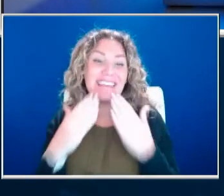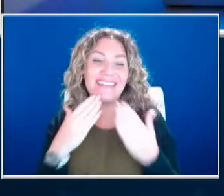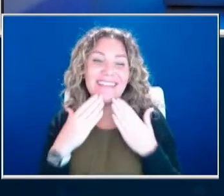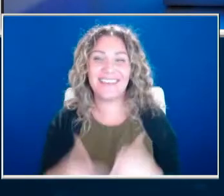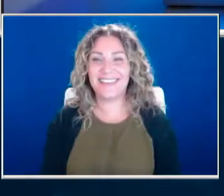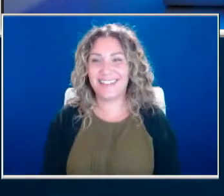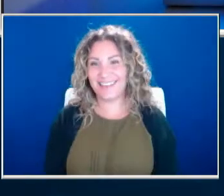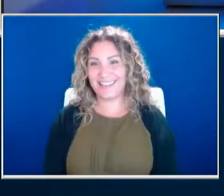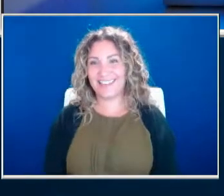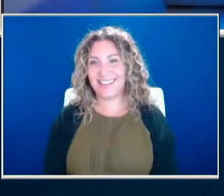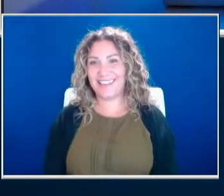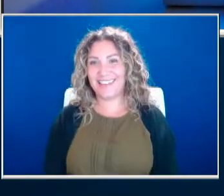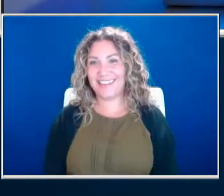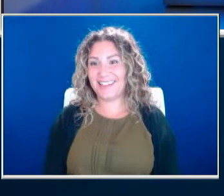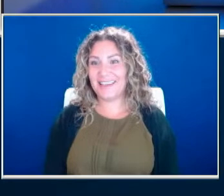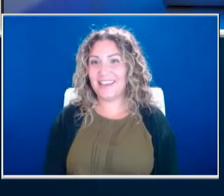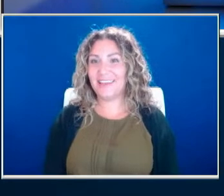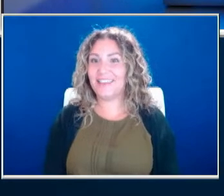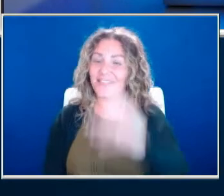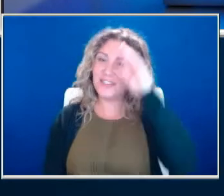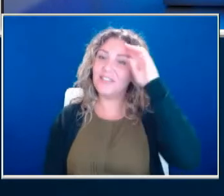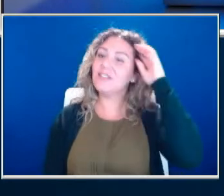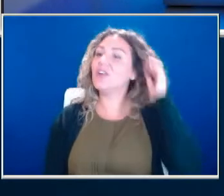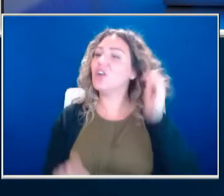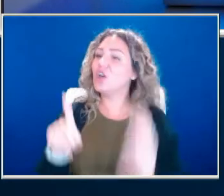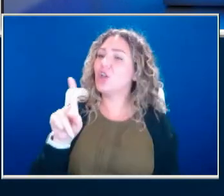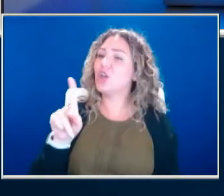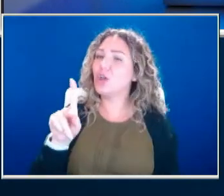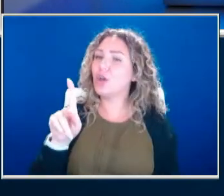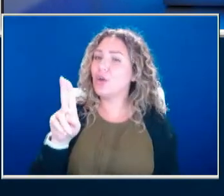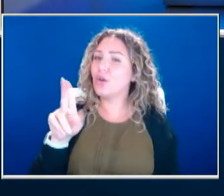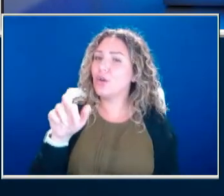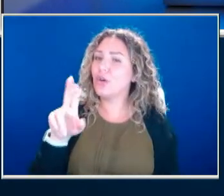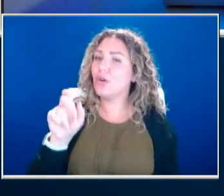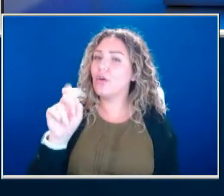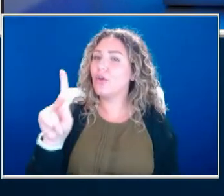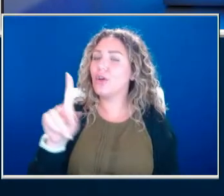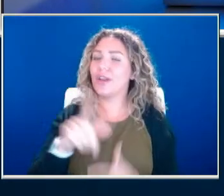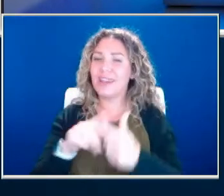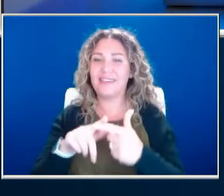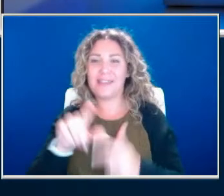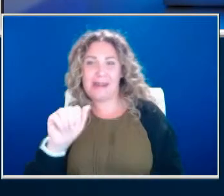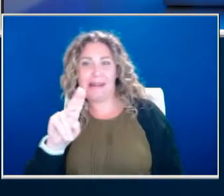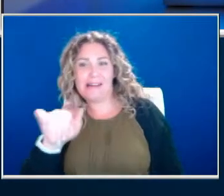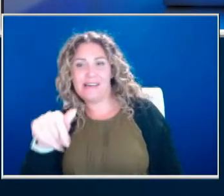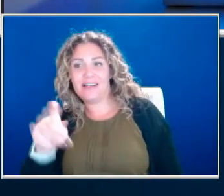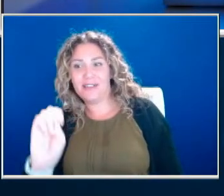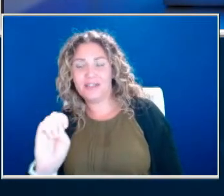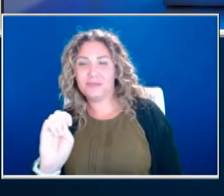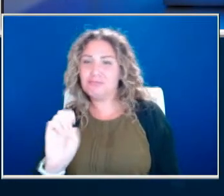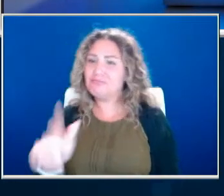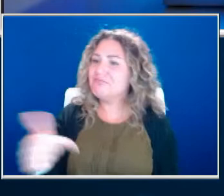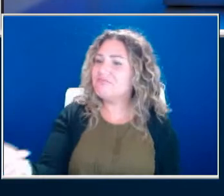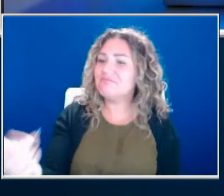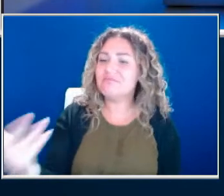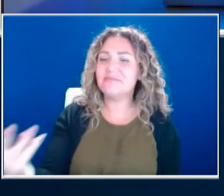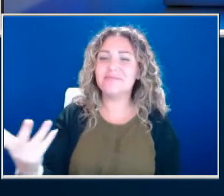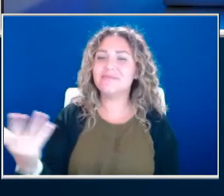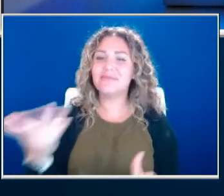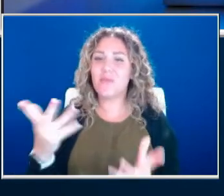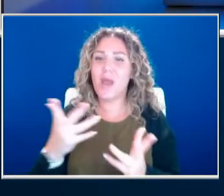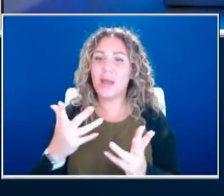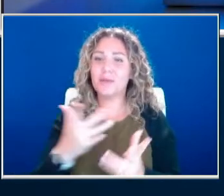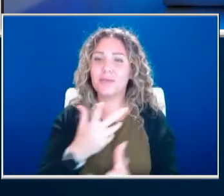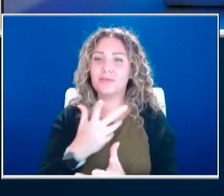okay, all right. So Kurt, just I want to ask you and Angie both. Kurt, I'll start with you. Just what should parents know?